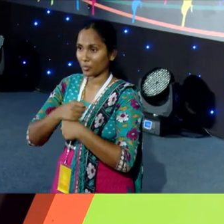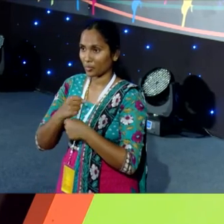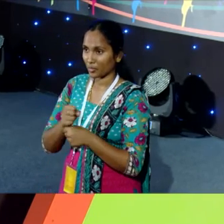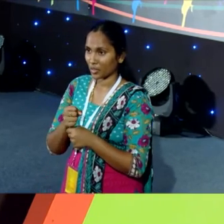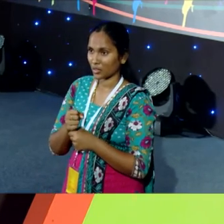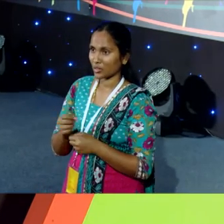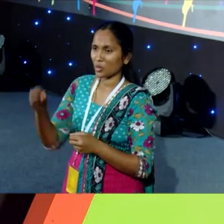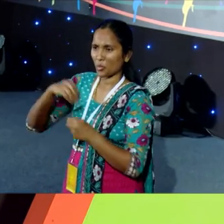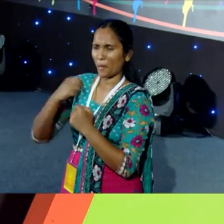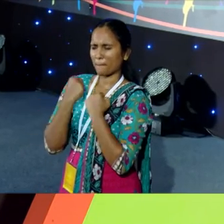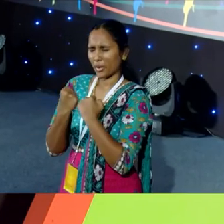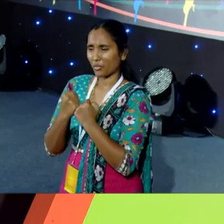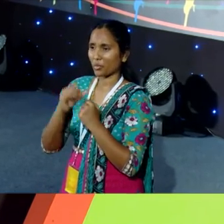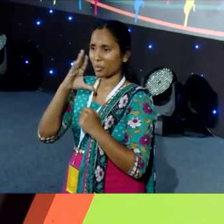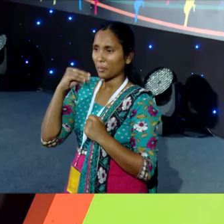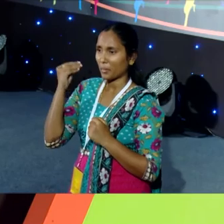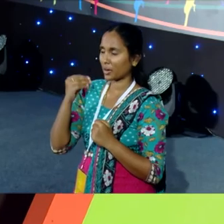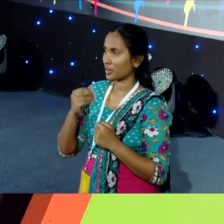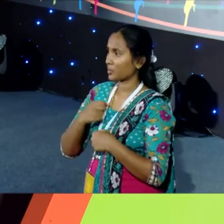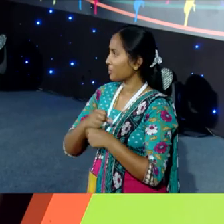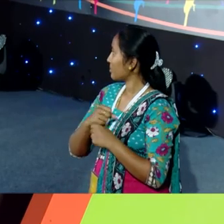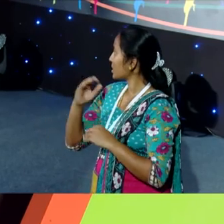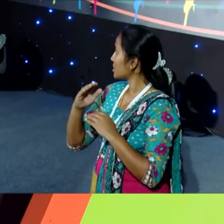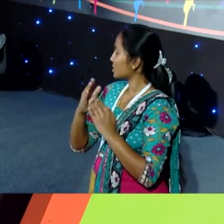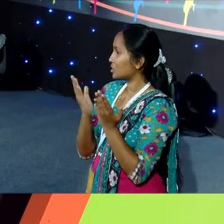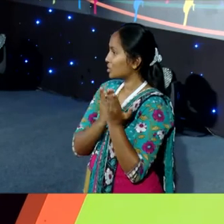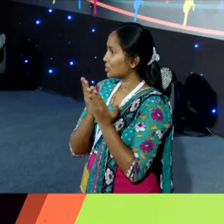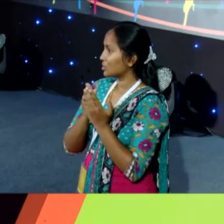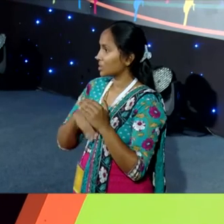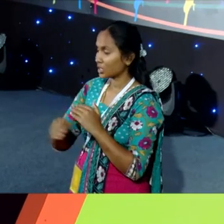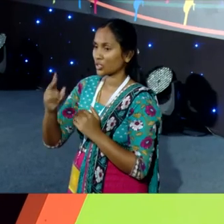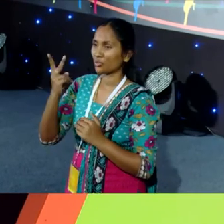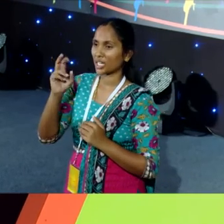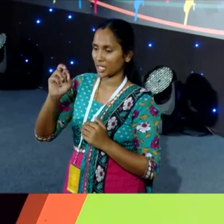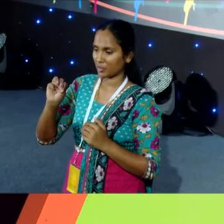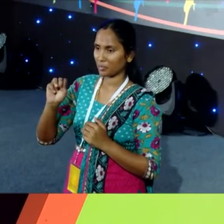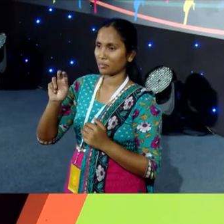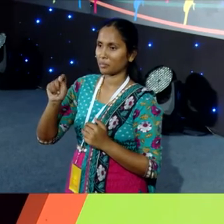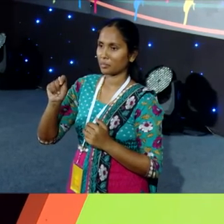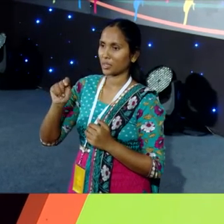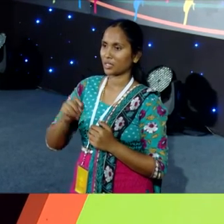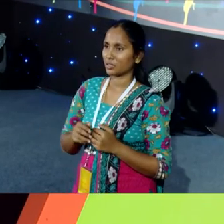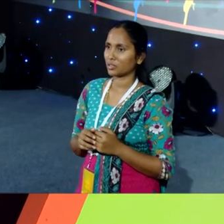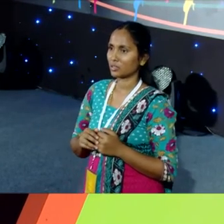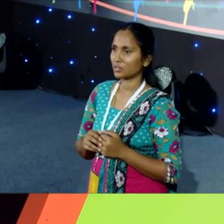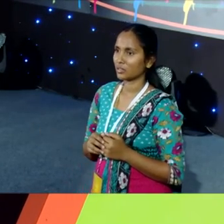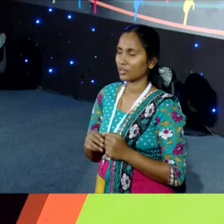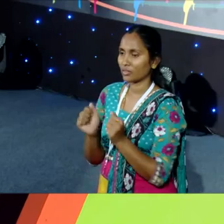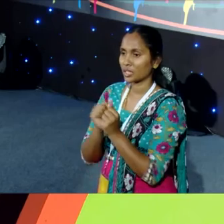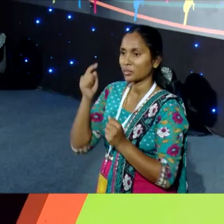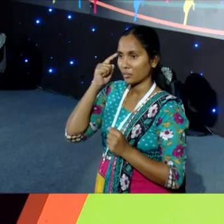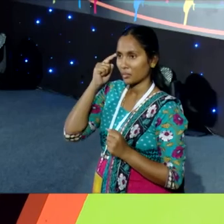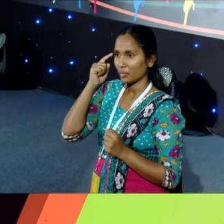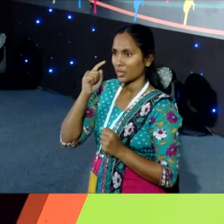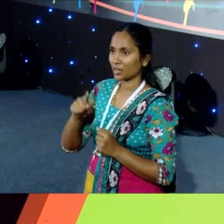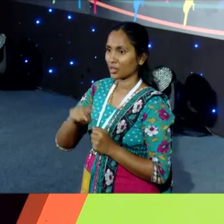with such powerful minds that they can bend spoons at 20 meters. They can bend a spoon with a mind.